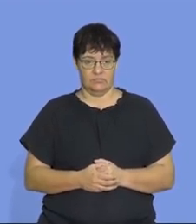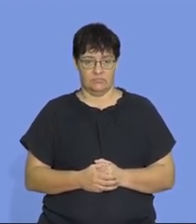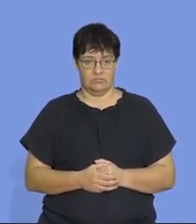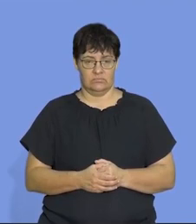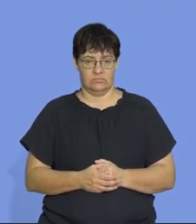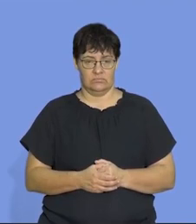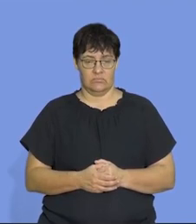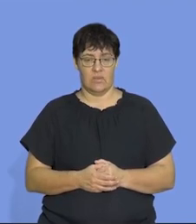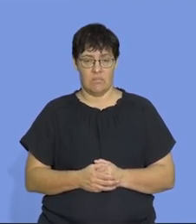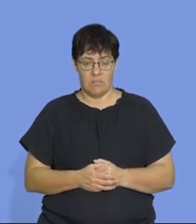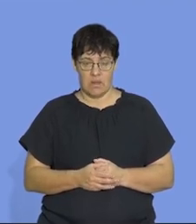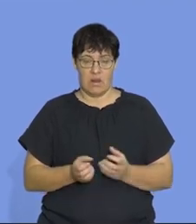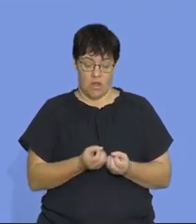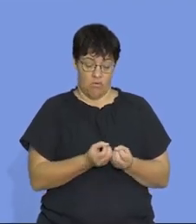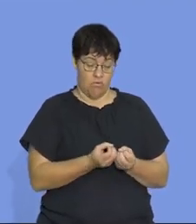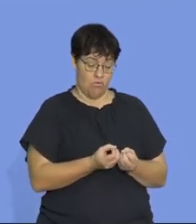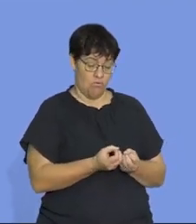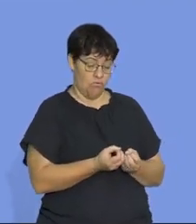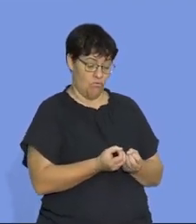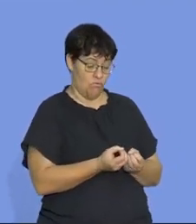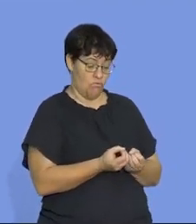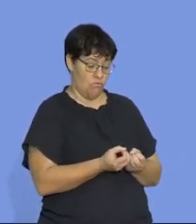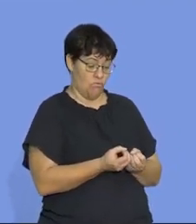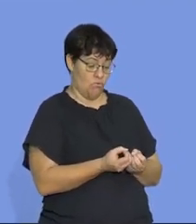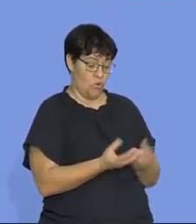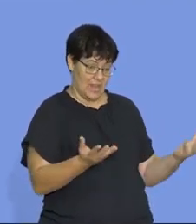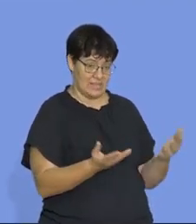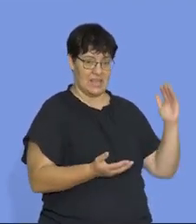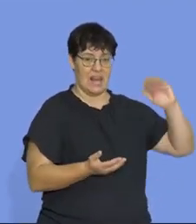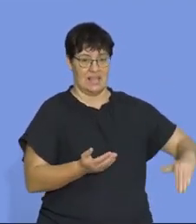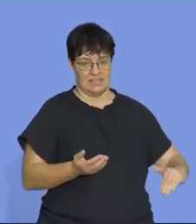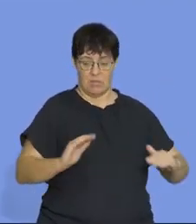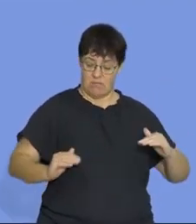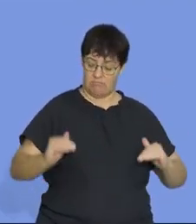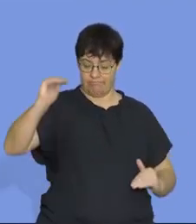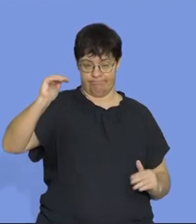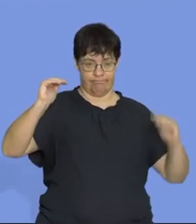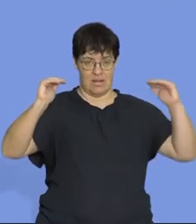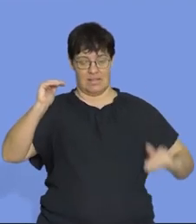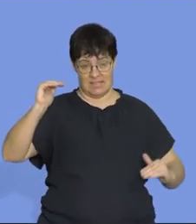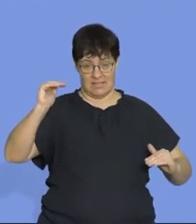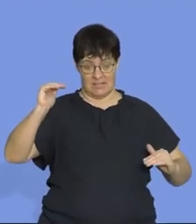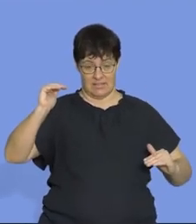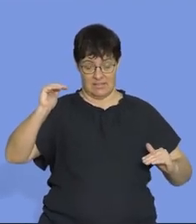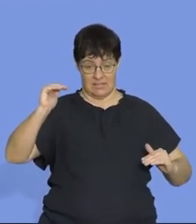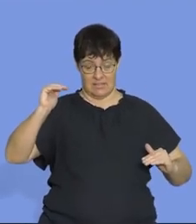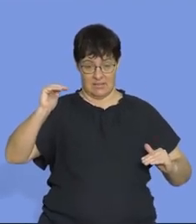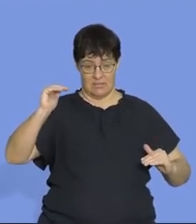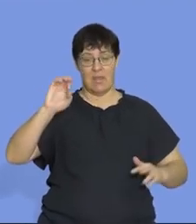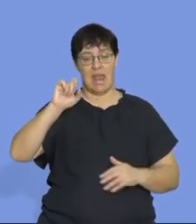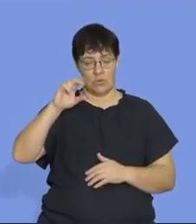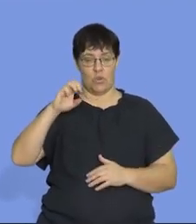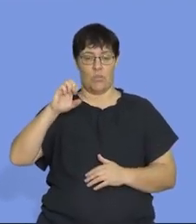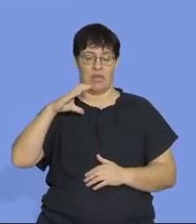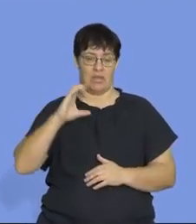than released. Okay. So what we're simply trying to say here is that in an endothermic reaction,